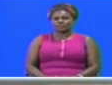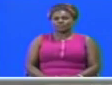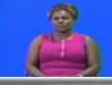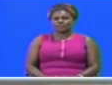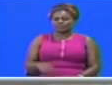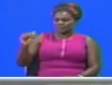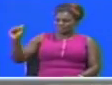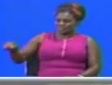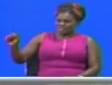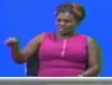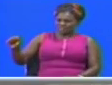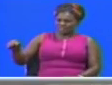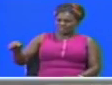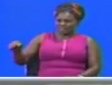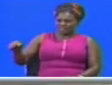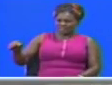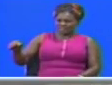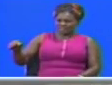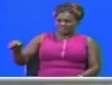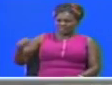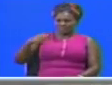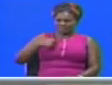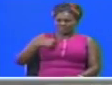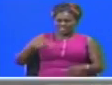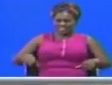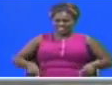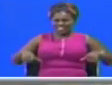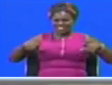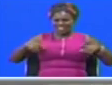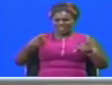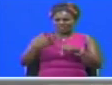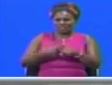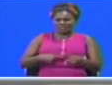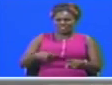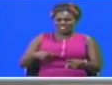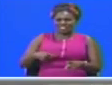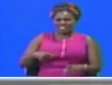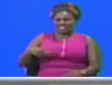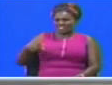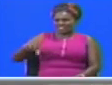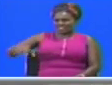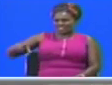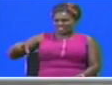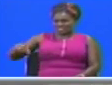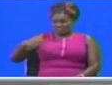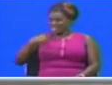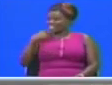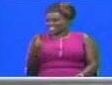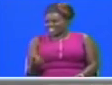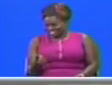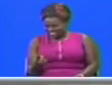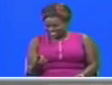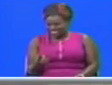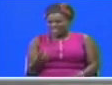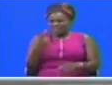Yes, Kongoi Betty, Ami live from Mogogosiek village in Konoin constituency. Well, in other words, I'm saying thank you, and